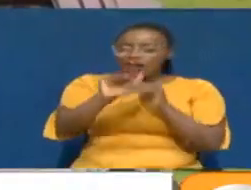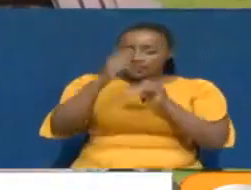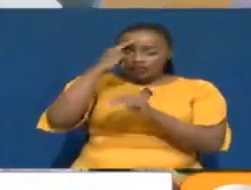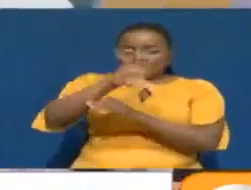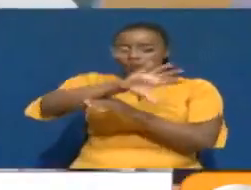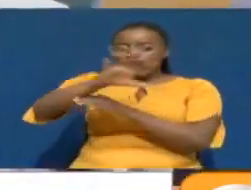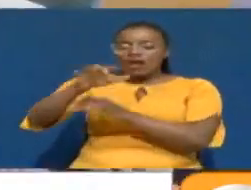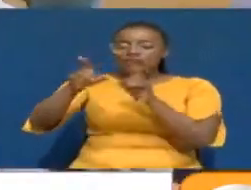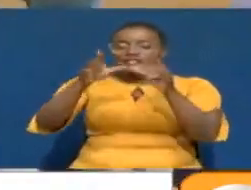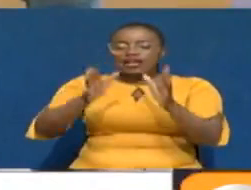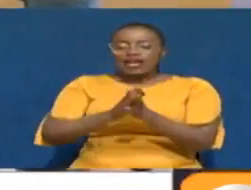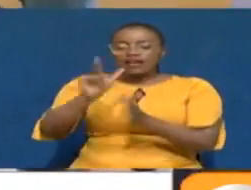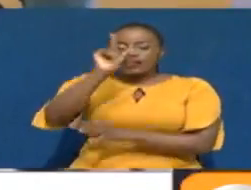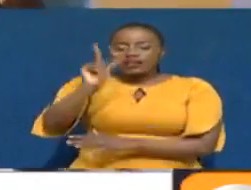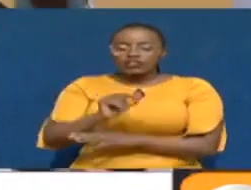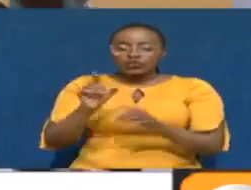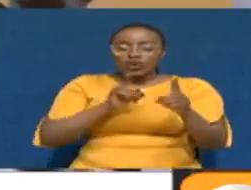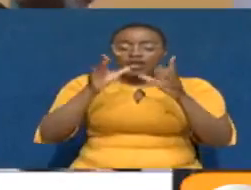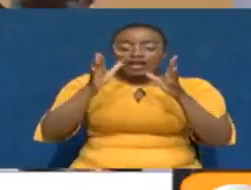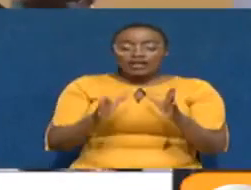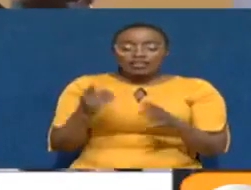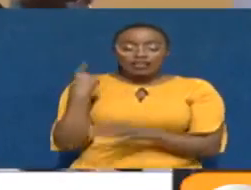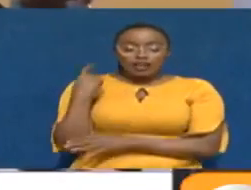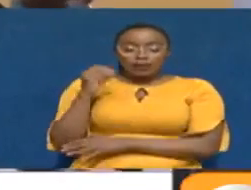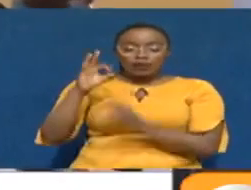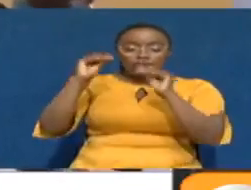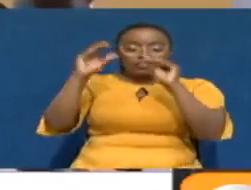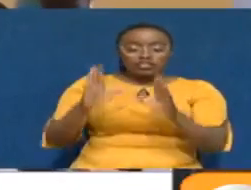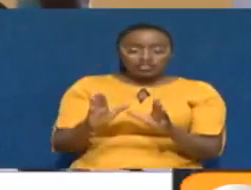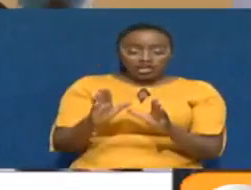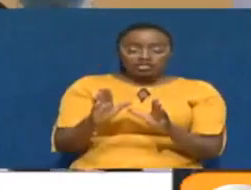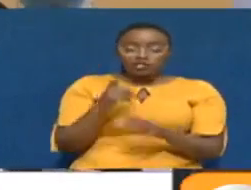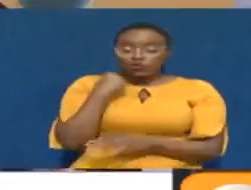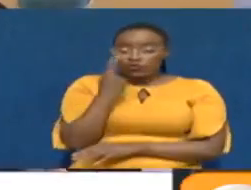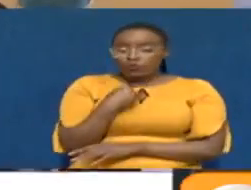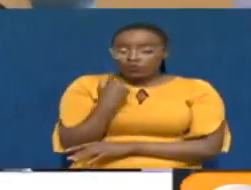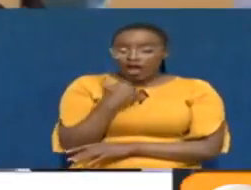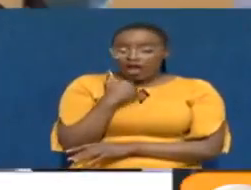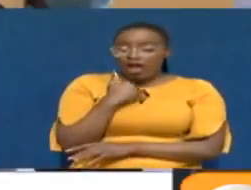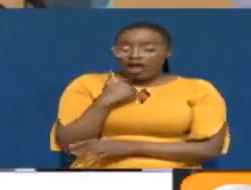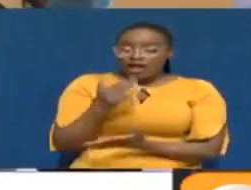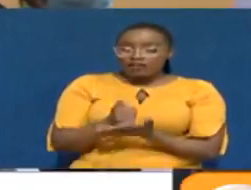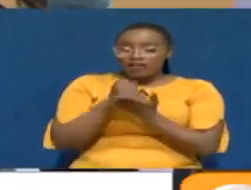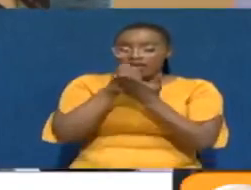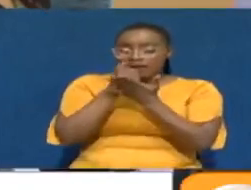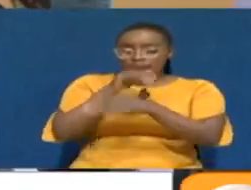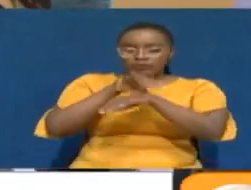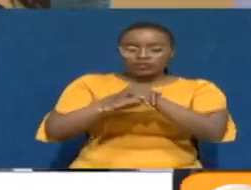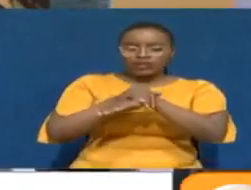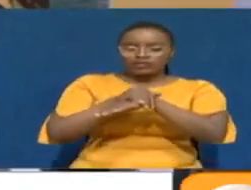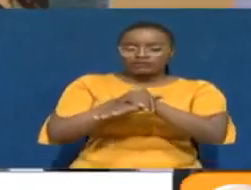county directors and the regional directors the number of teachers whom they have facilitated to